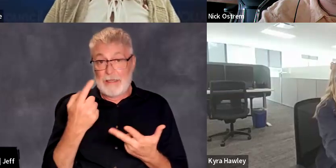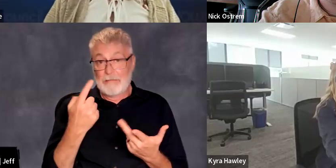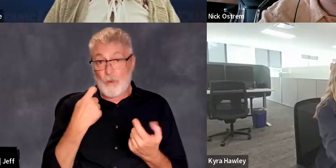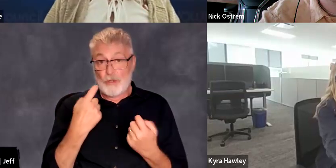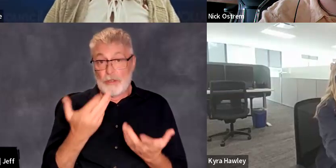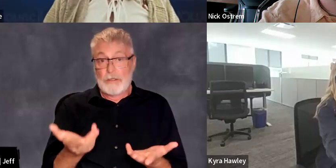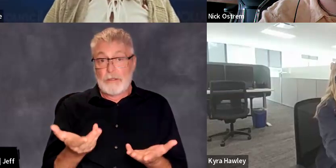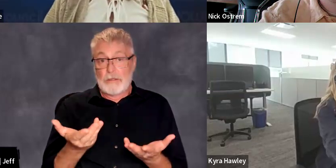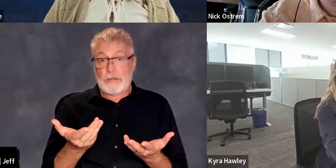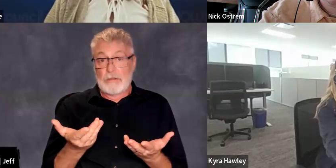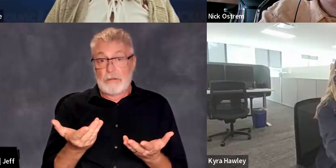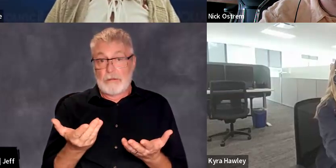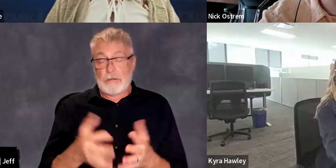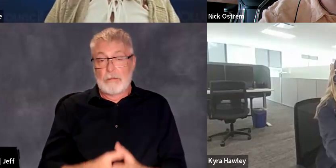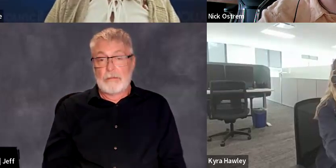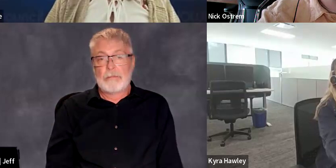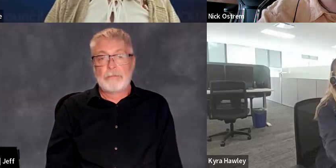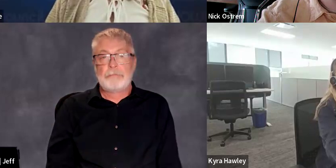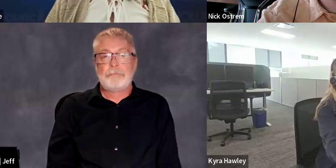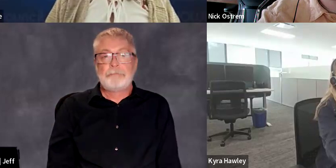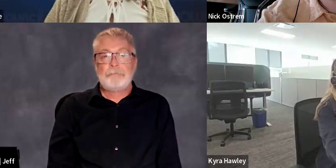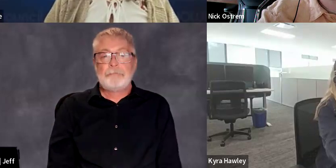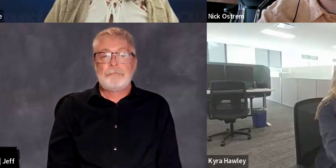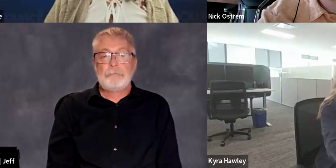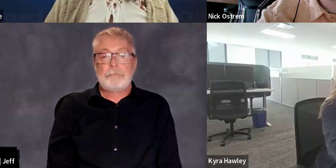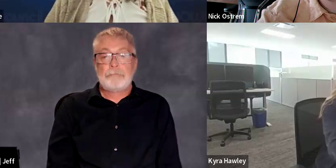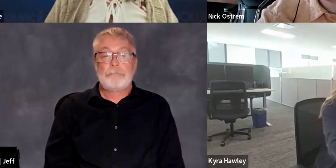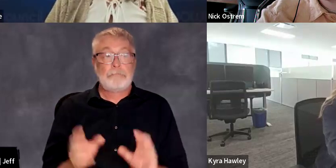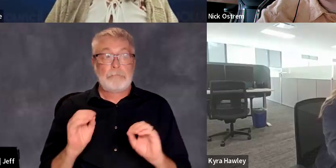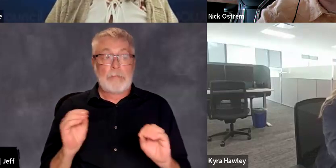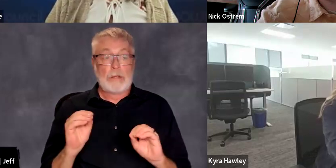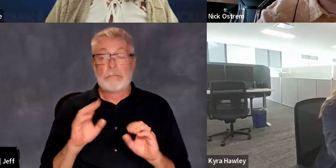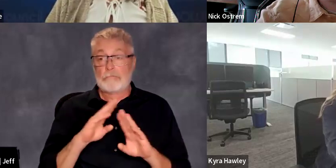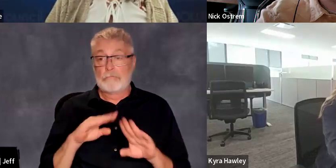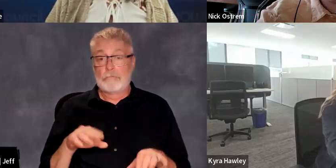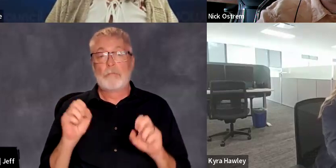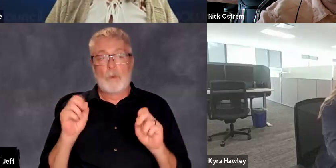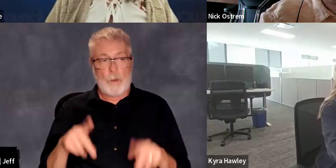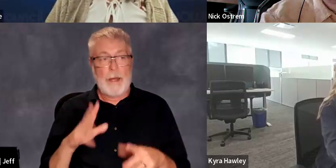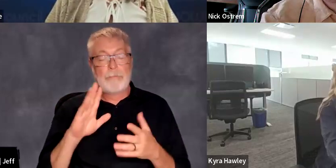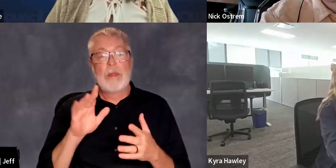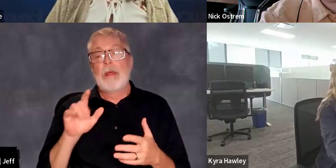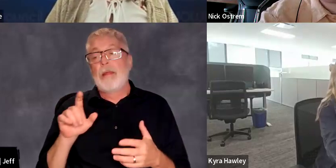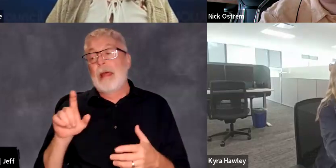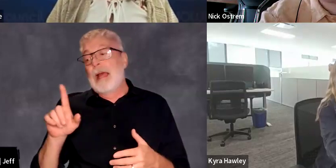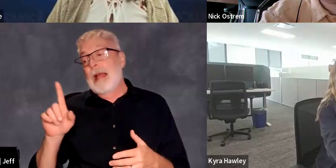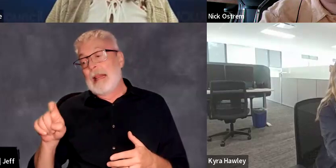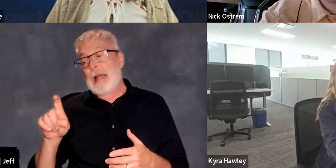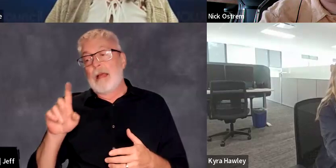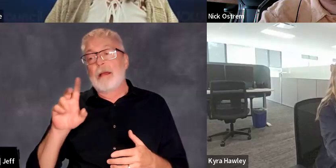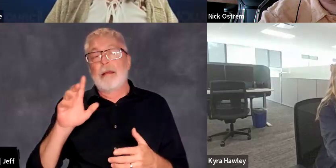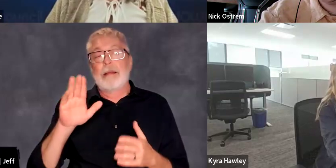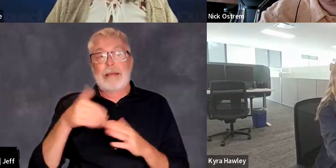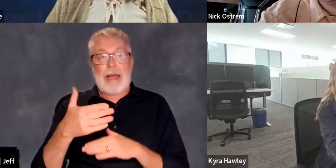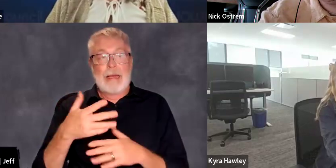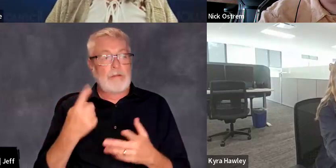Okay. Once you click next, if there are any other additional